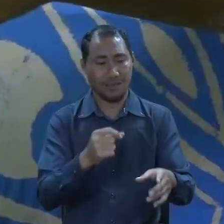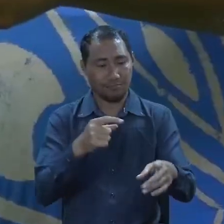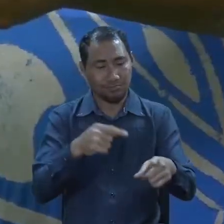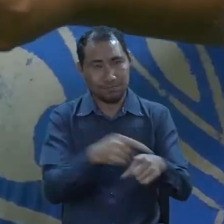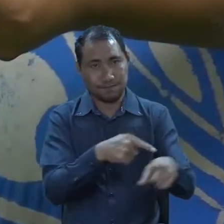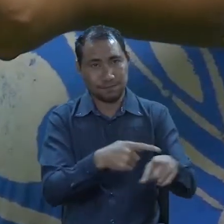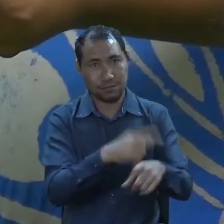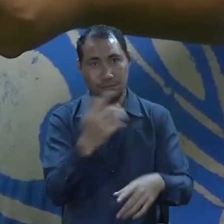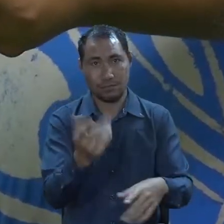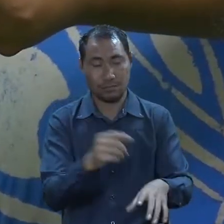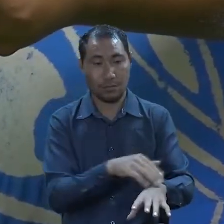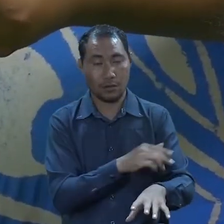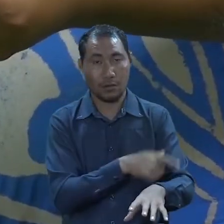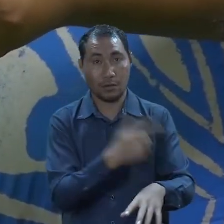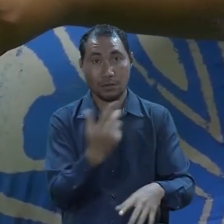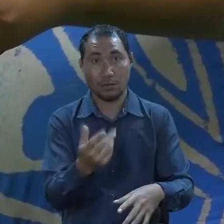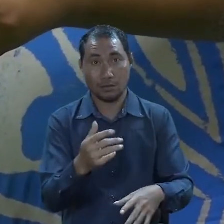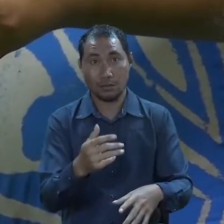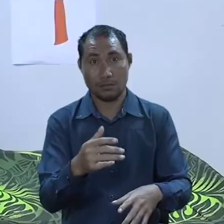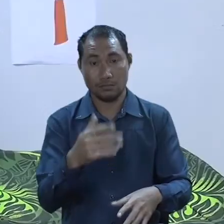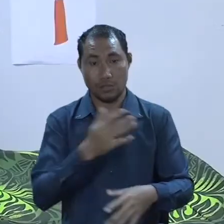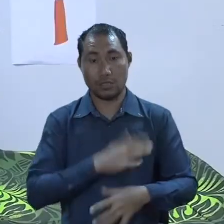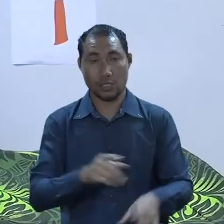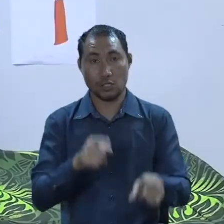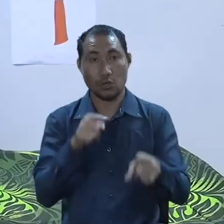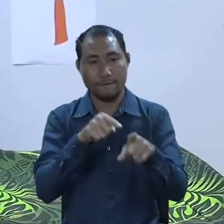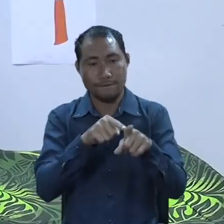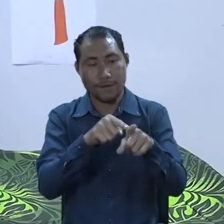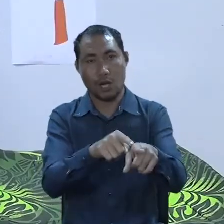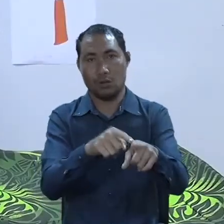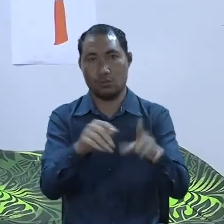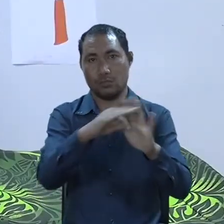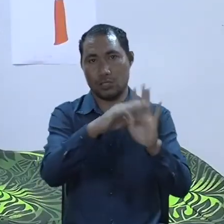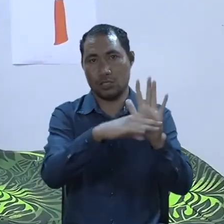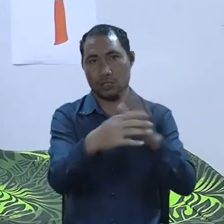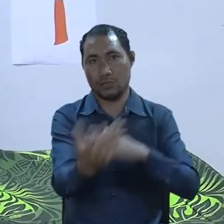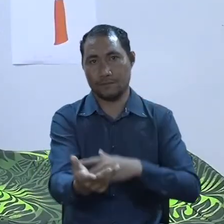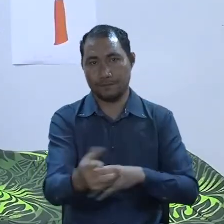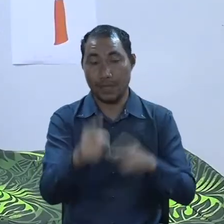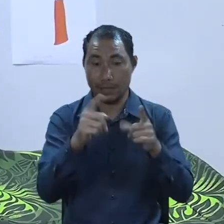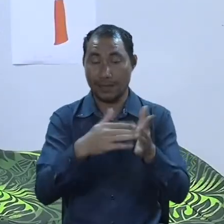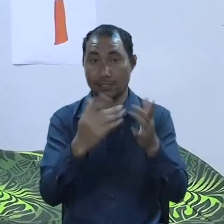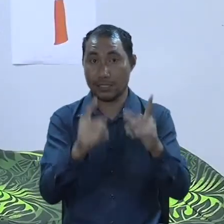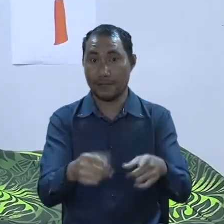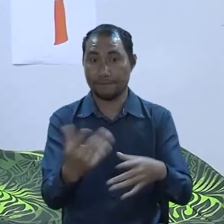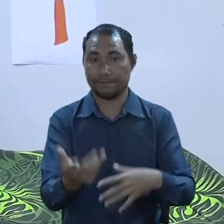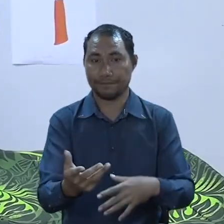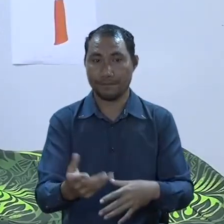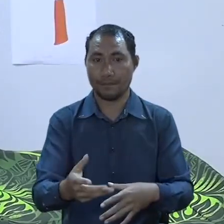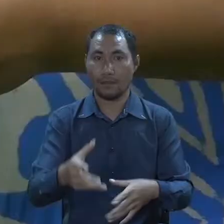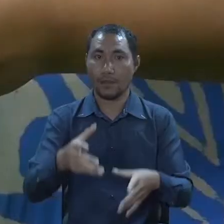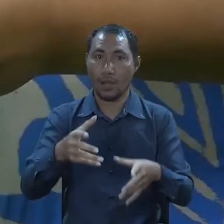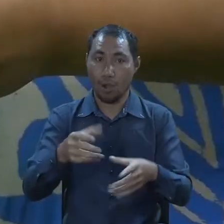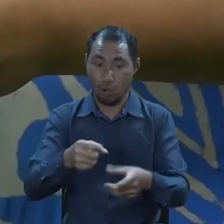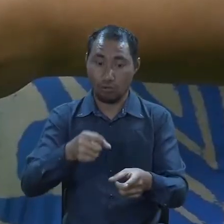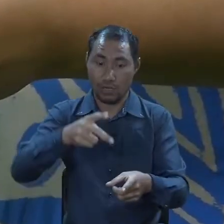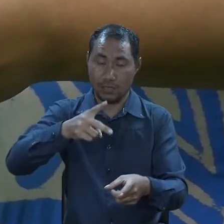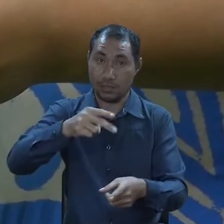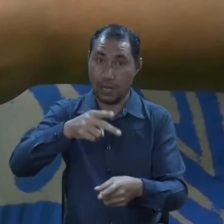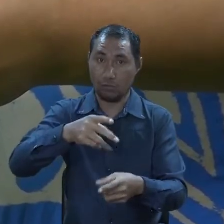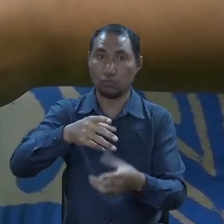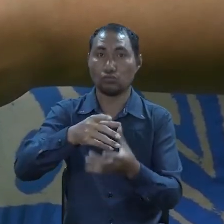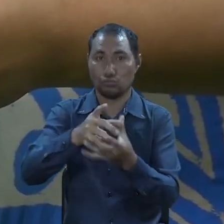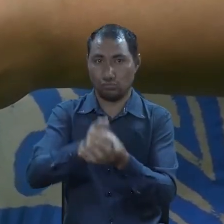commonly use at home or also at school. This is it's a scissors, also known in